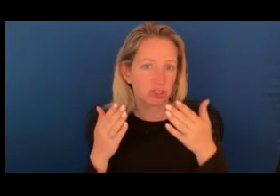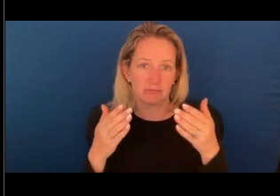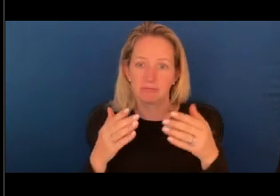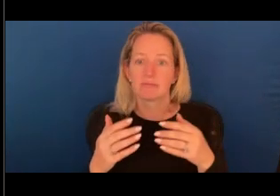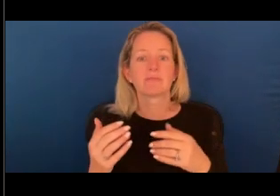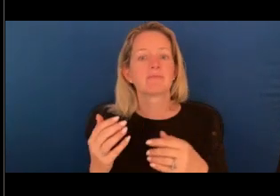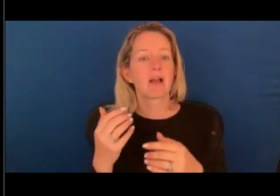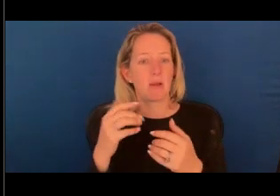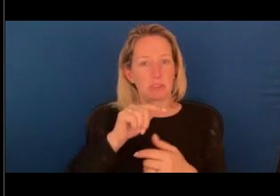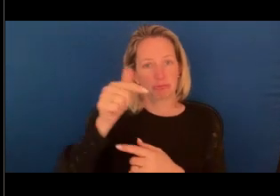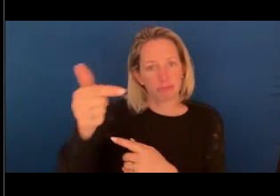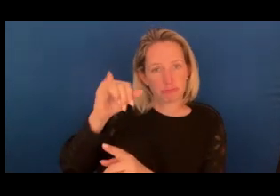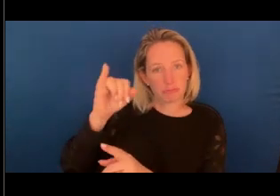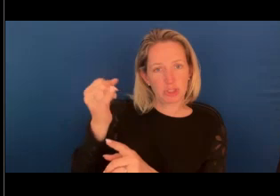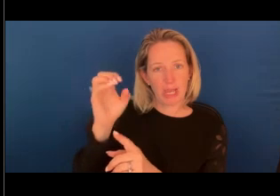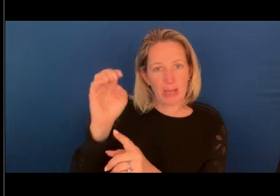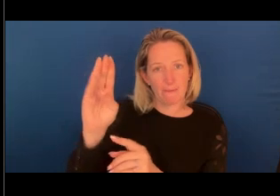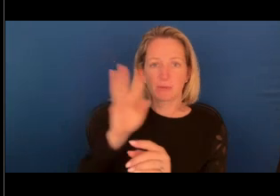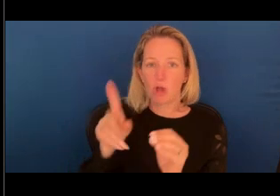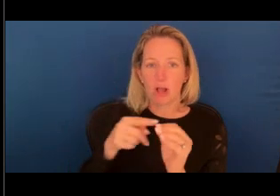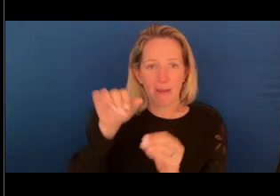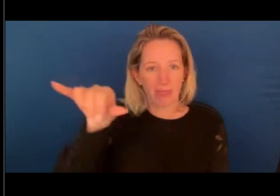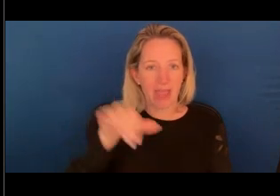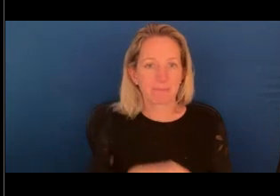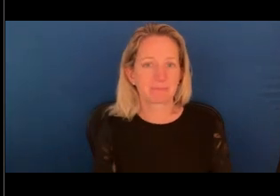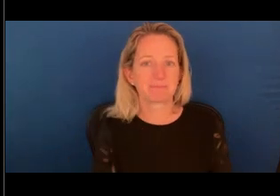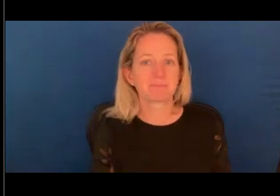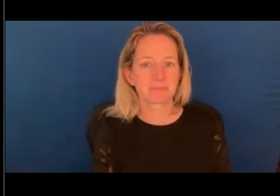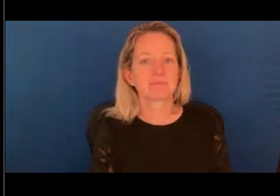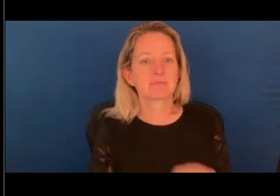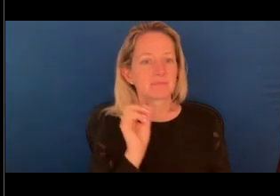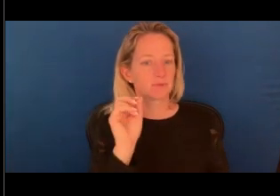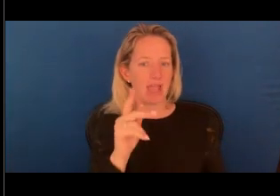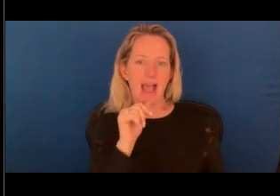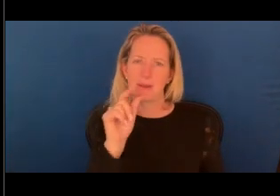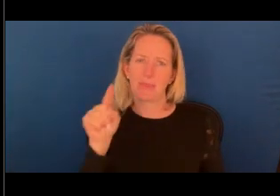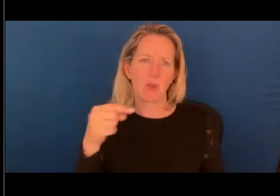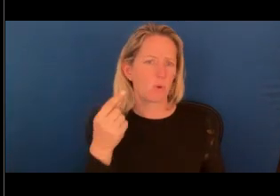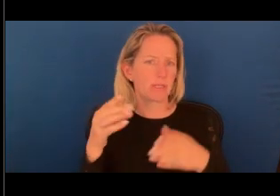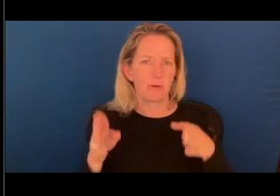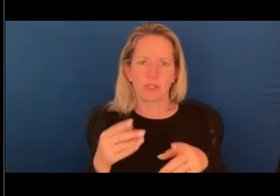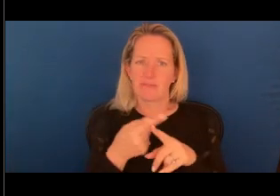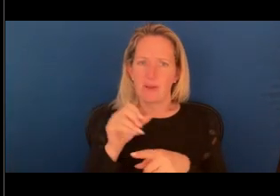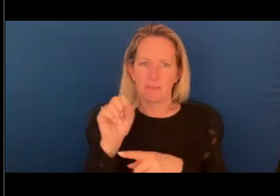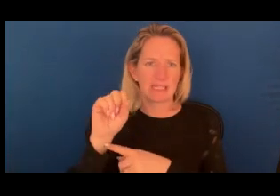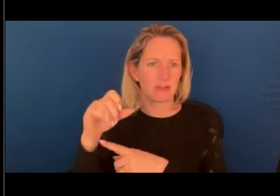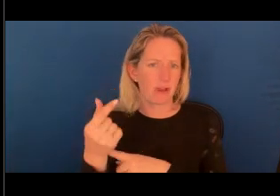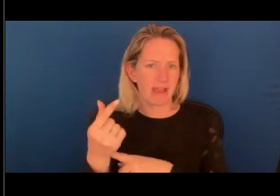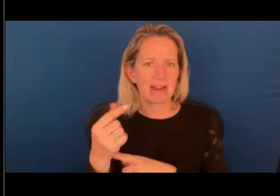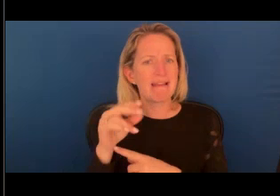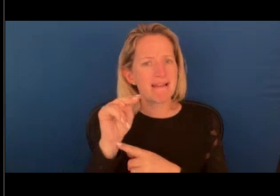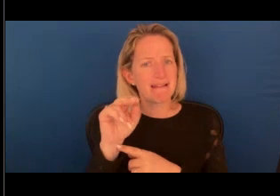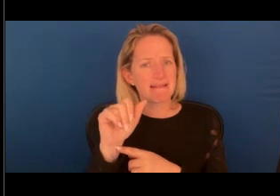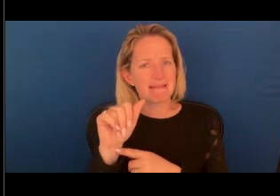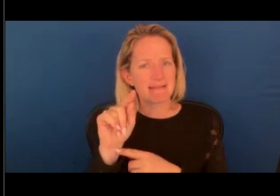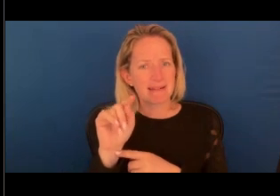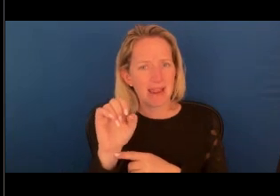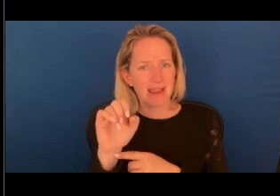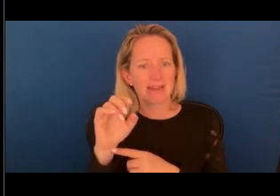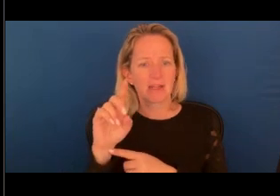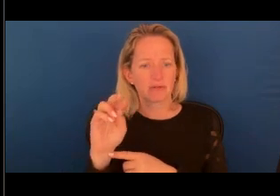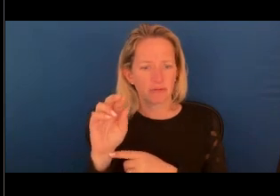talk about this. Yeah, so I'm not the only person from Sea Grant on this. So is Nate Dragg, who some of you may know. He's our Great Lakes Literacy